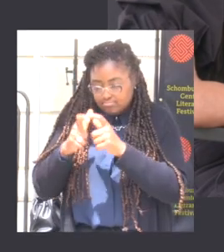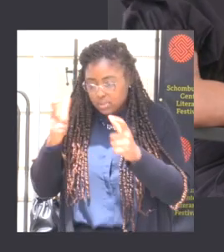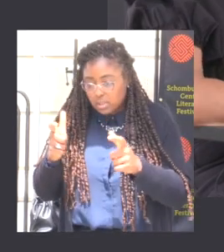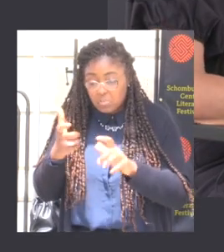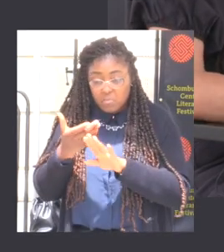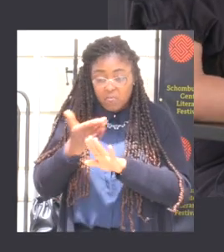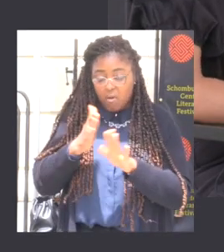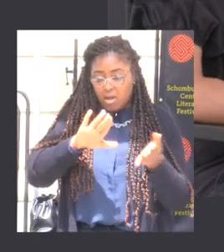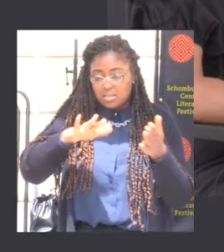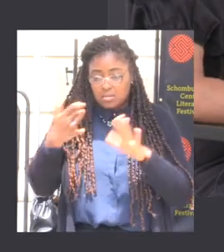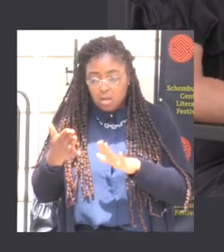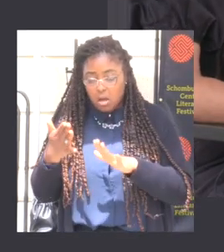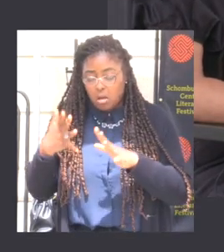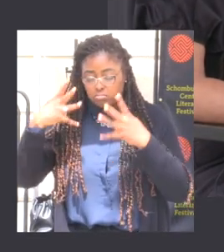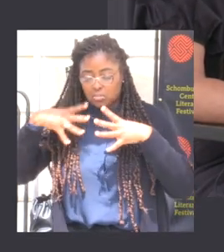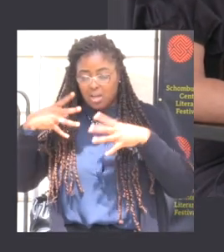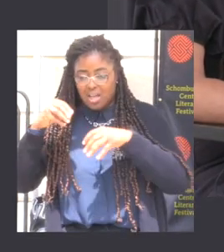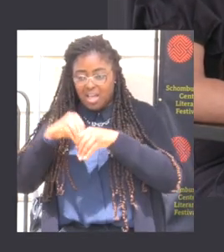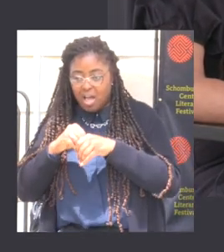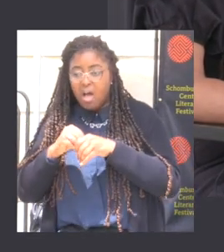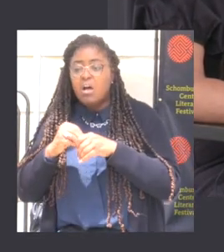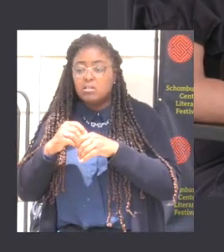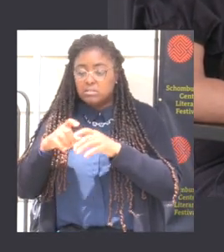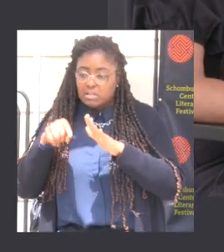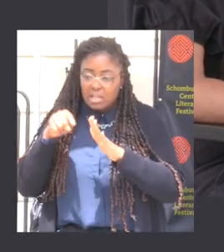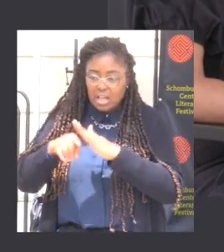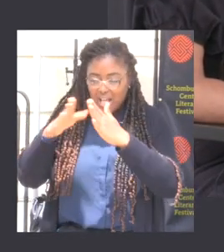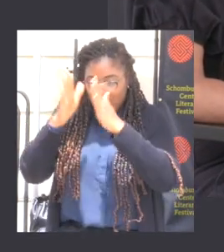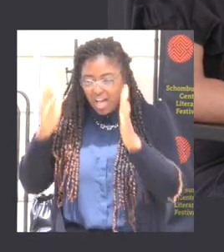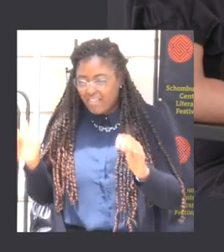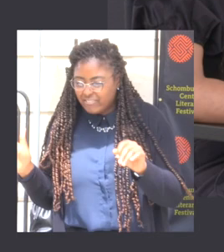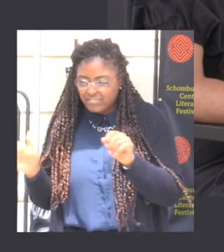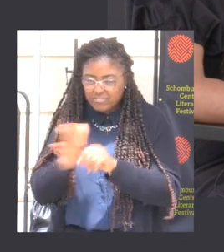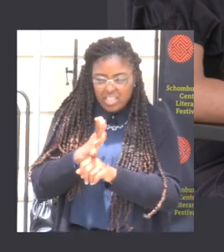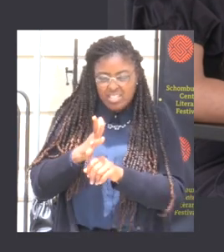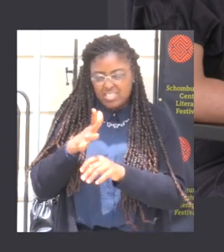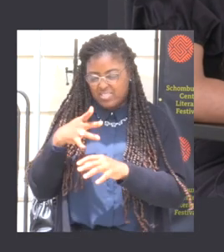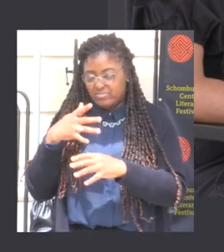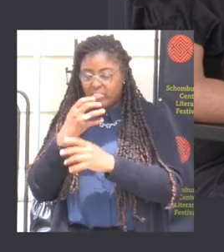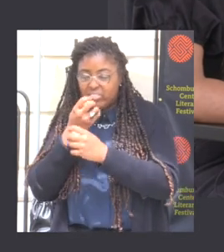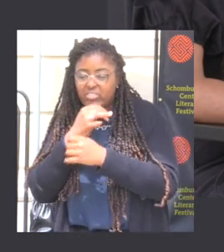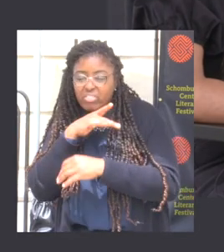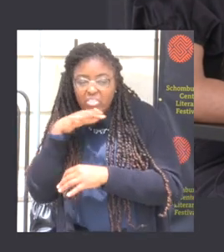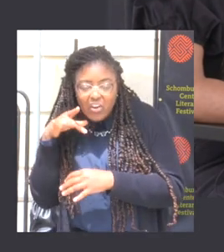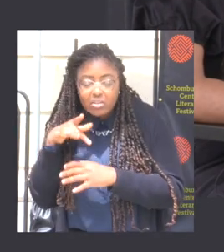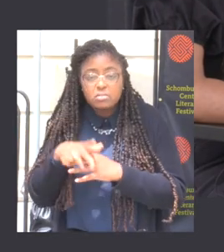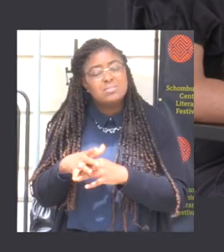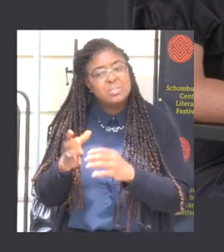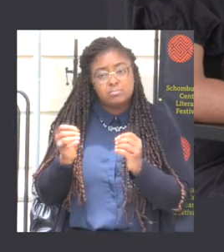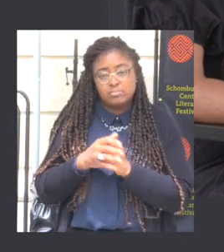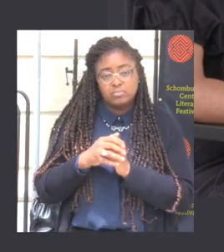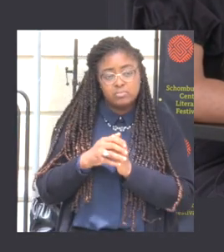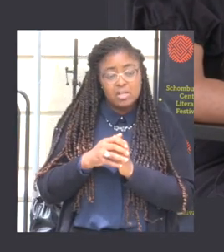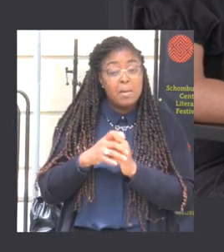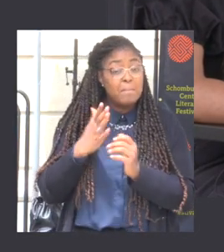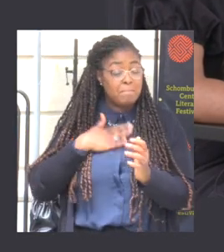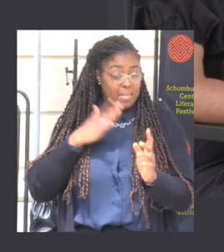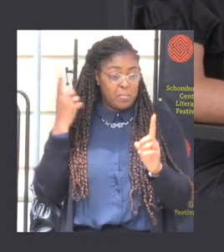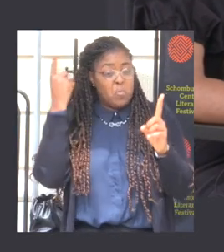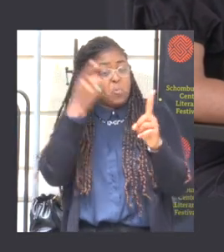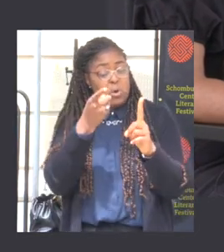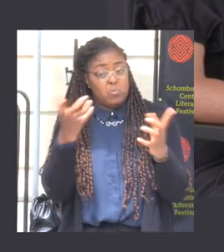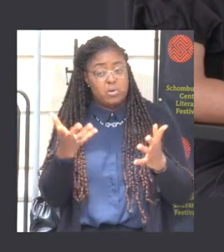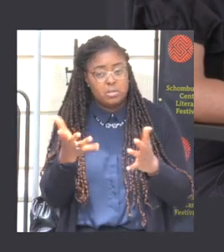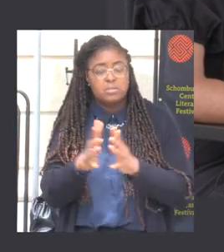in the slaughterhouse full of germs and flies. And it gets much more graphic, so I'll stop there. But I think the point that I'm trying to make is that